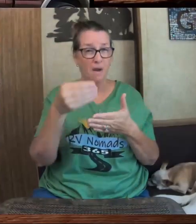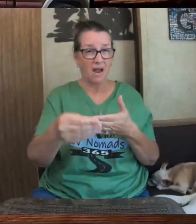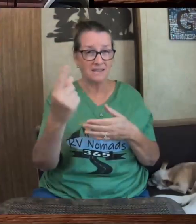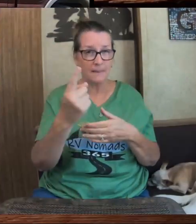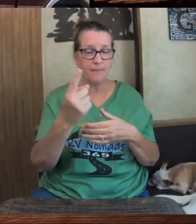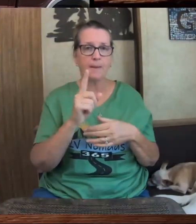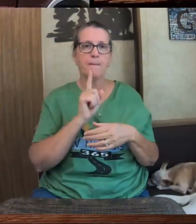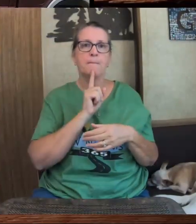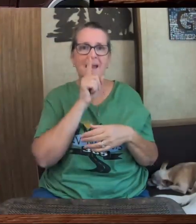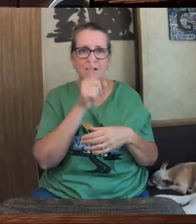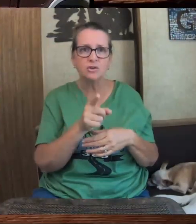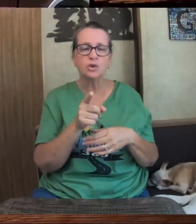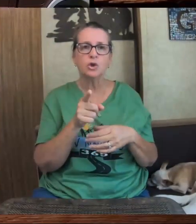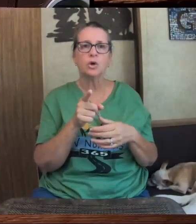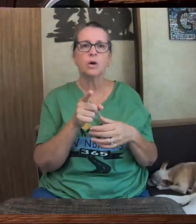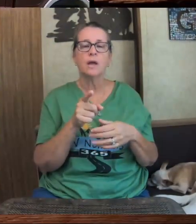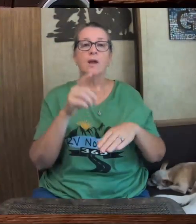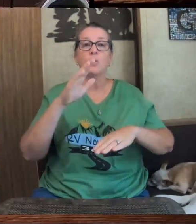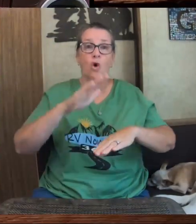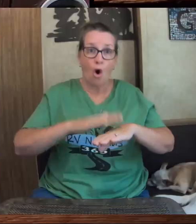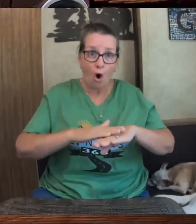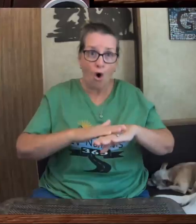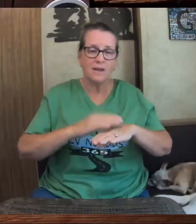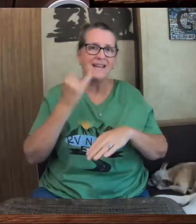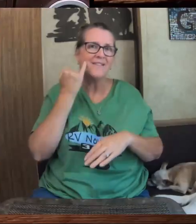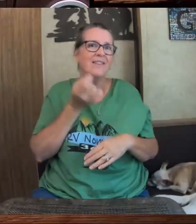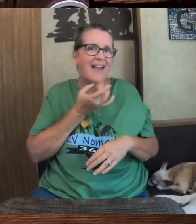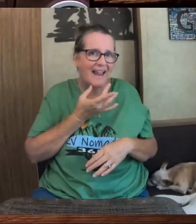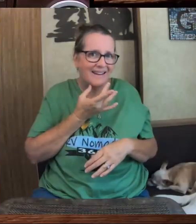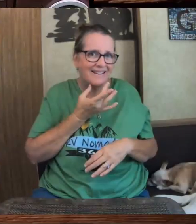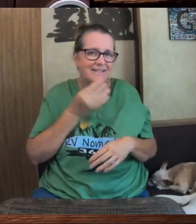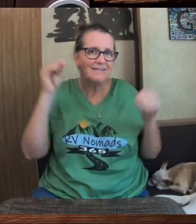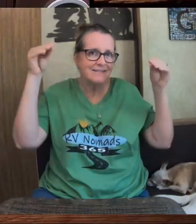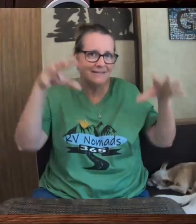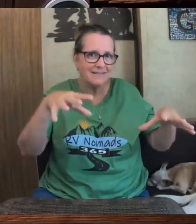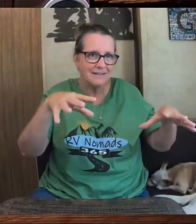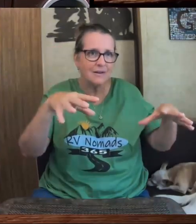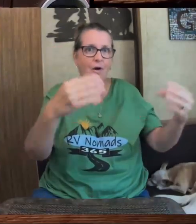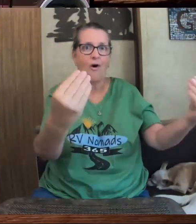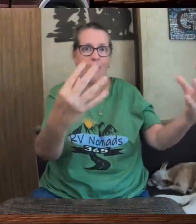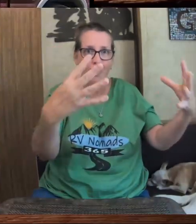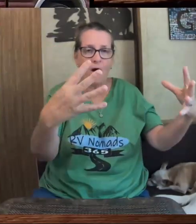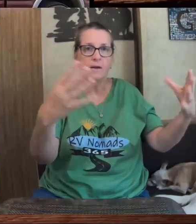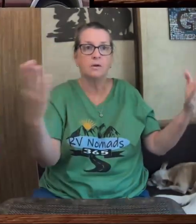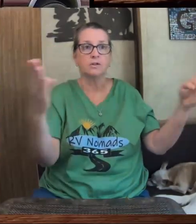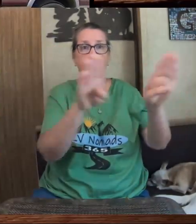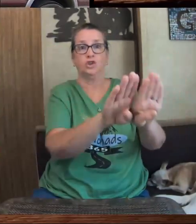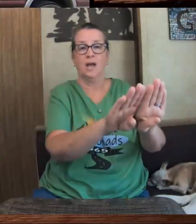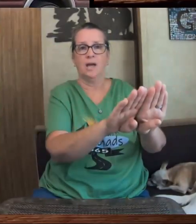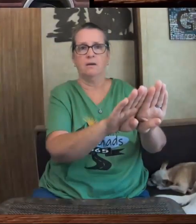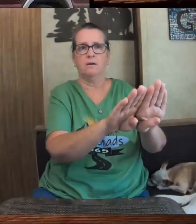like this, you got to make sure that it comes on when it's light and goes off when it's dark. Because when the door's